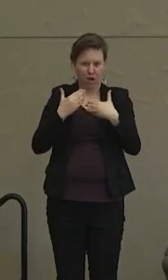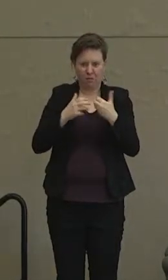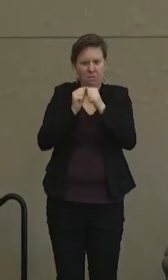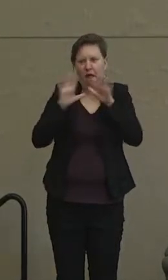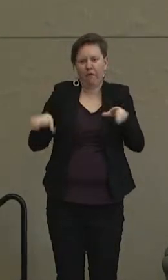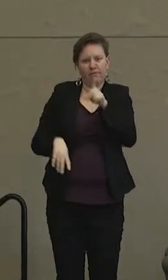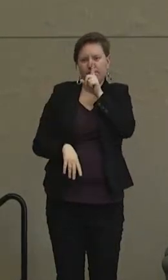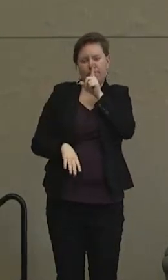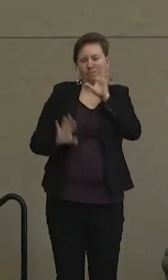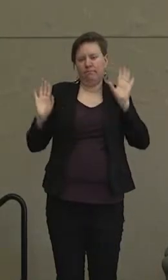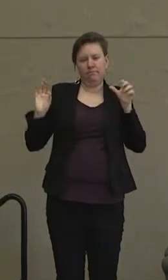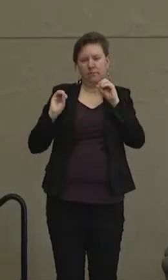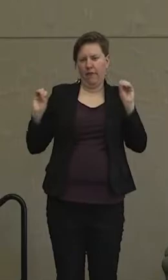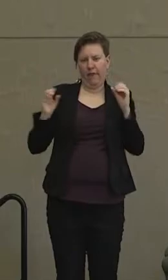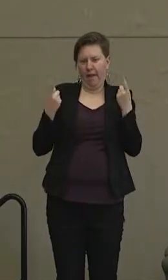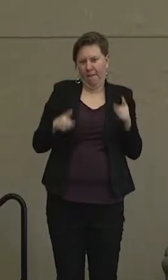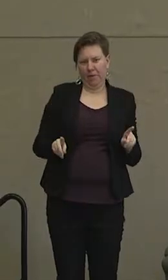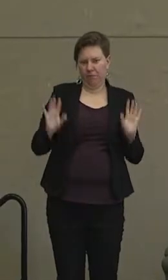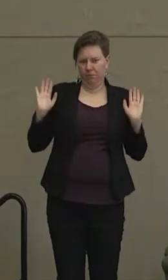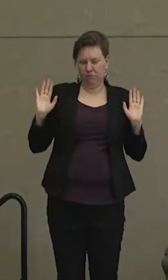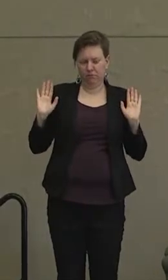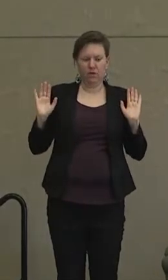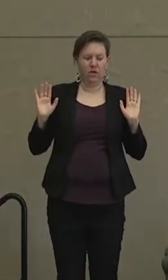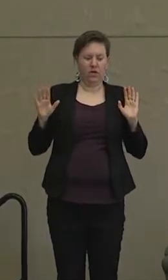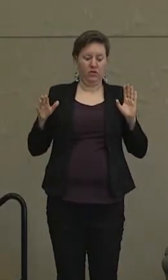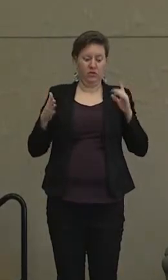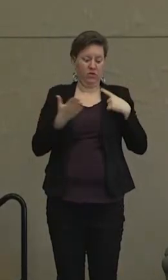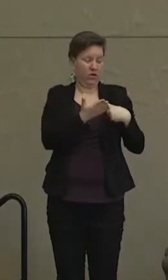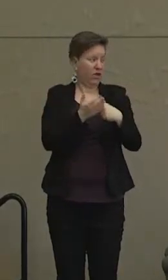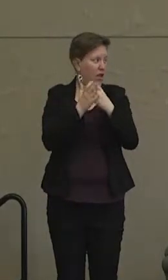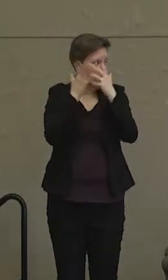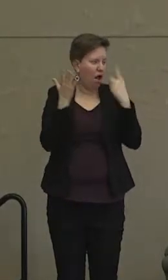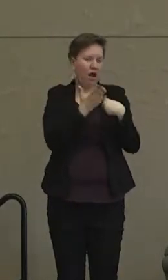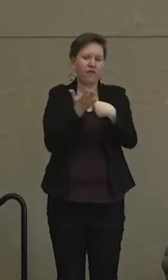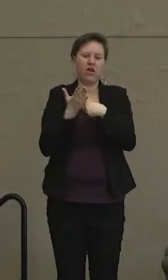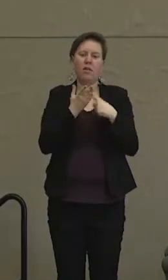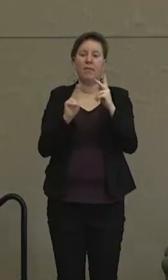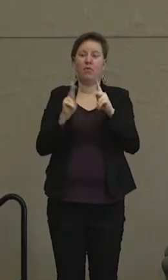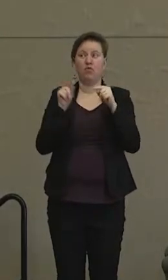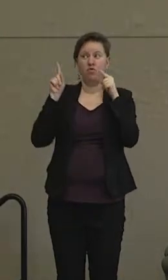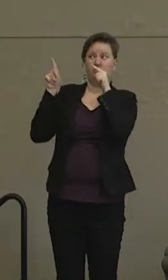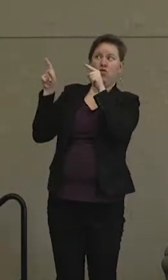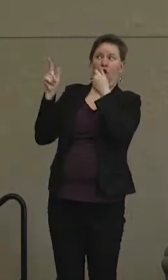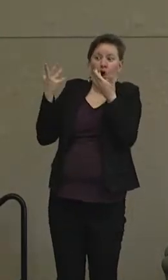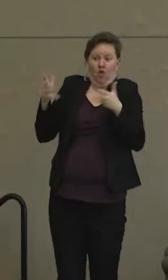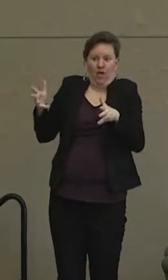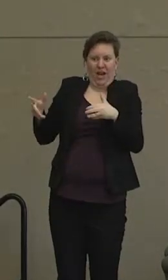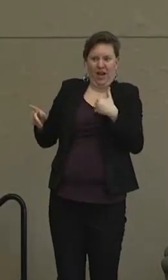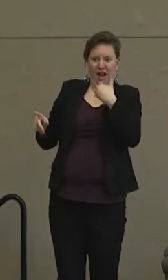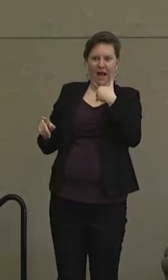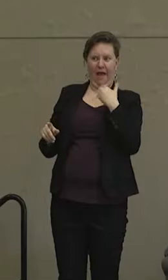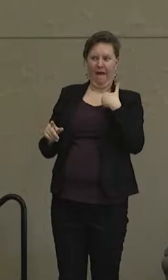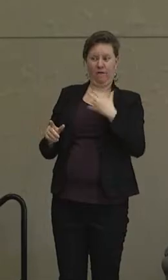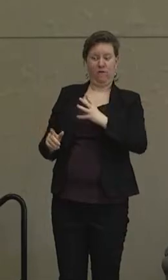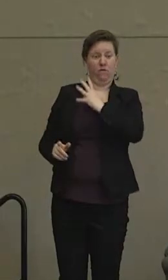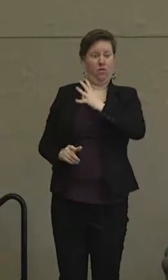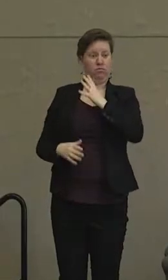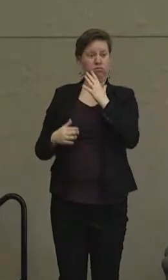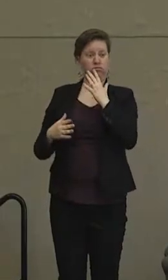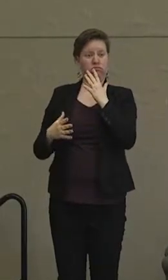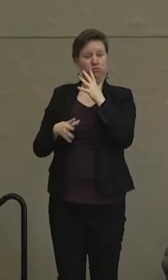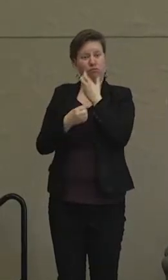ever done, right? So a lot of the conversation is around people who are already have formal jobs,